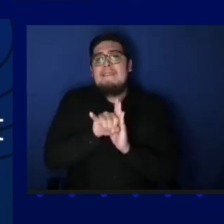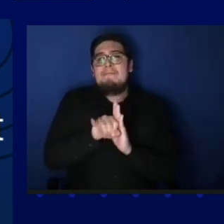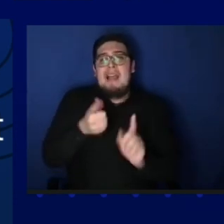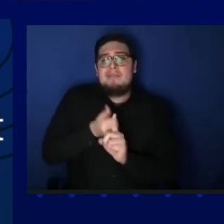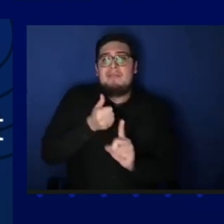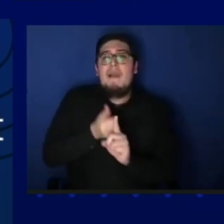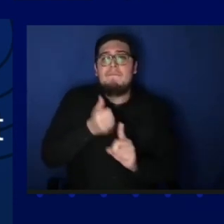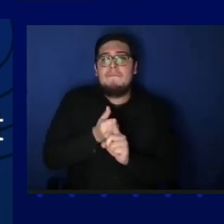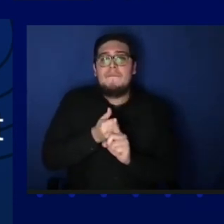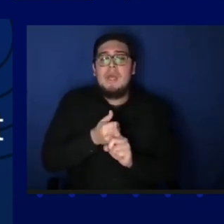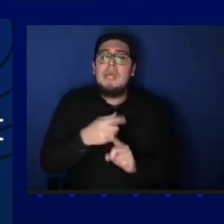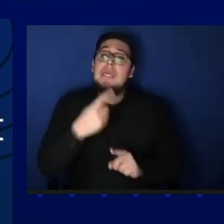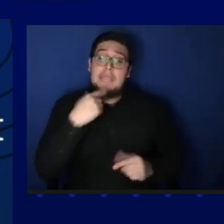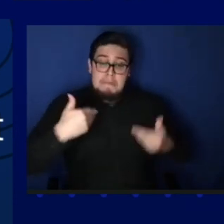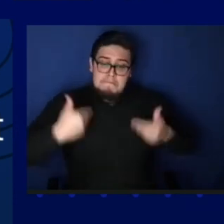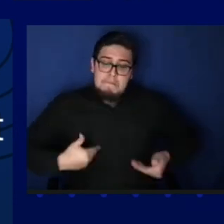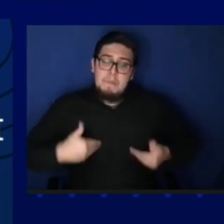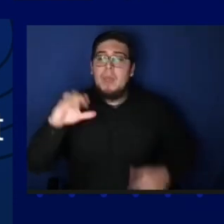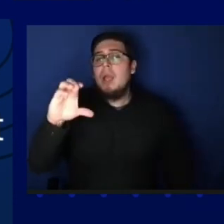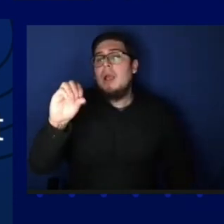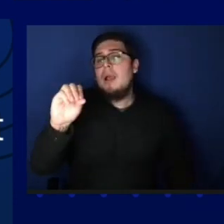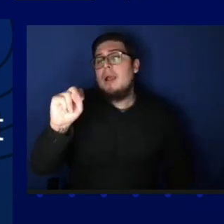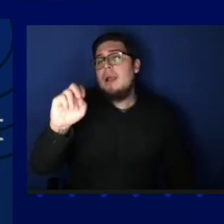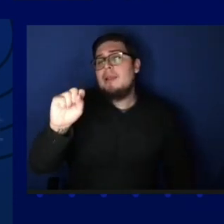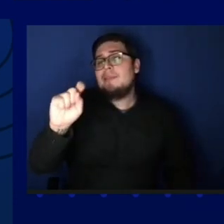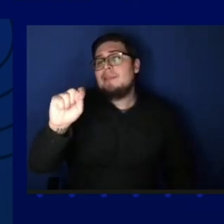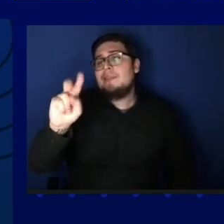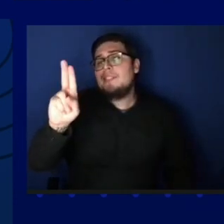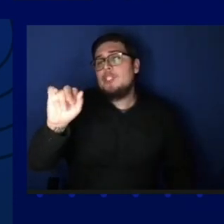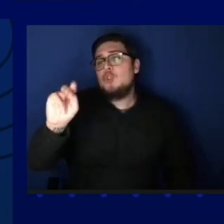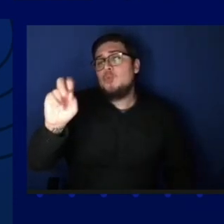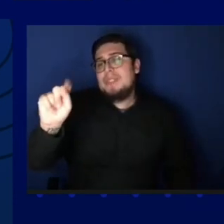constituent because constituents have priority.